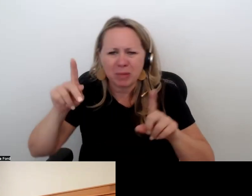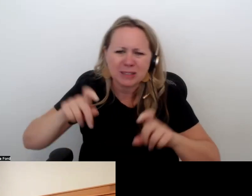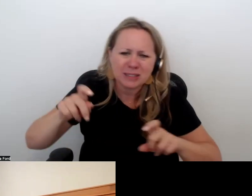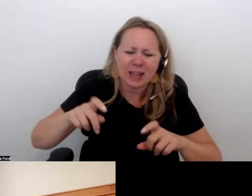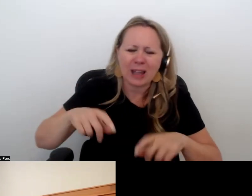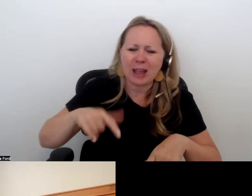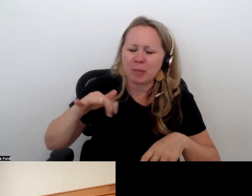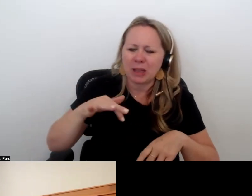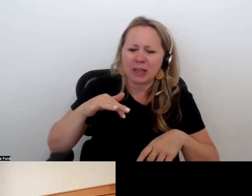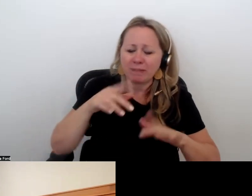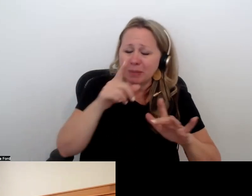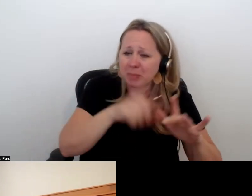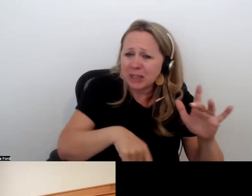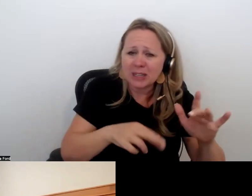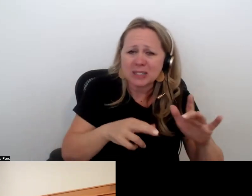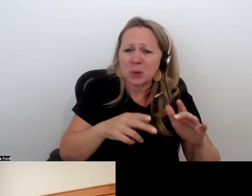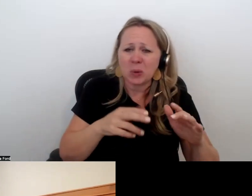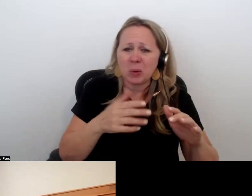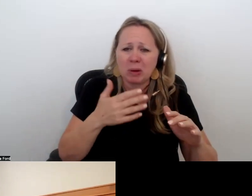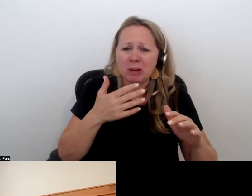or miss it or something like this.